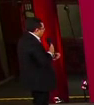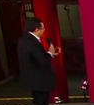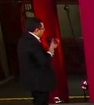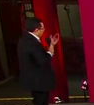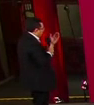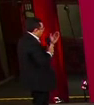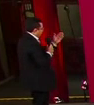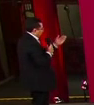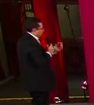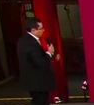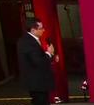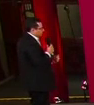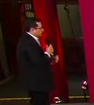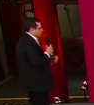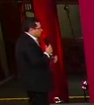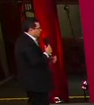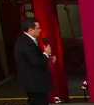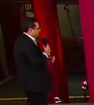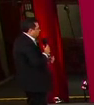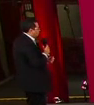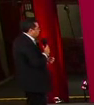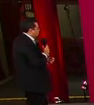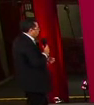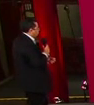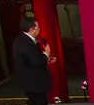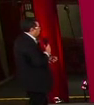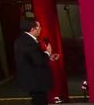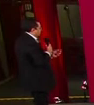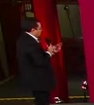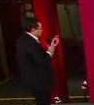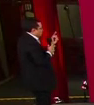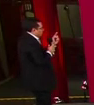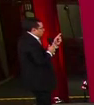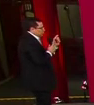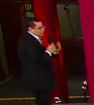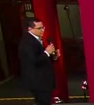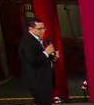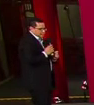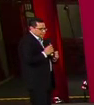6% of the total amount of patients, unfortunately, have lost their lives.